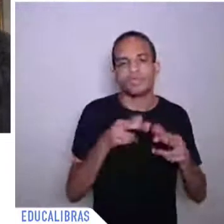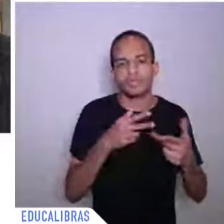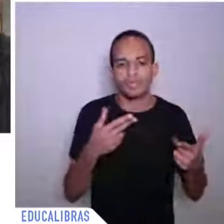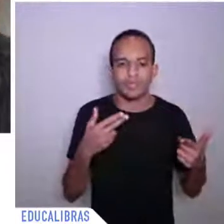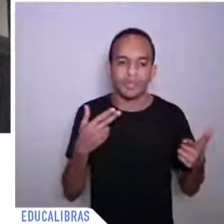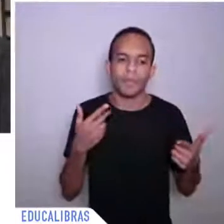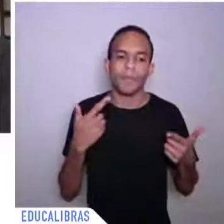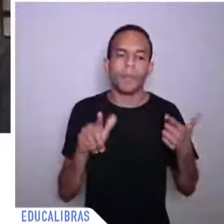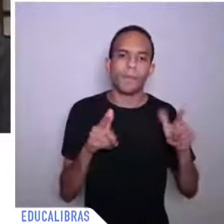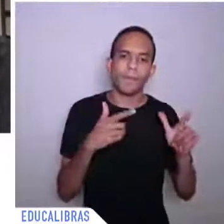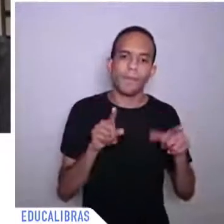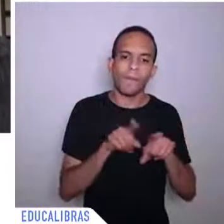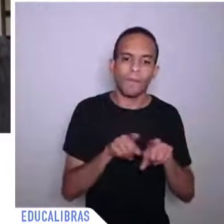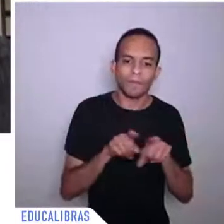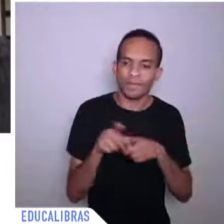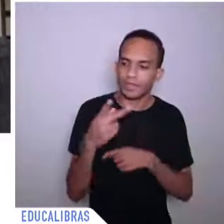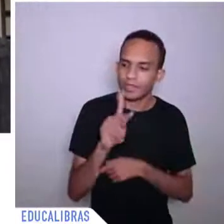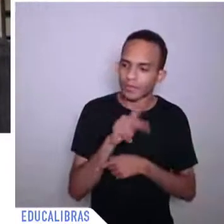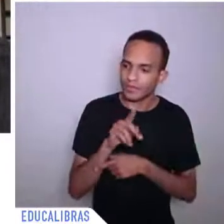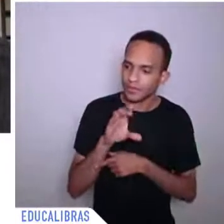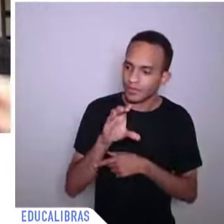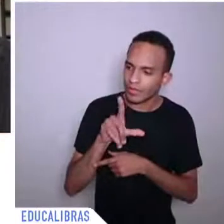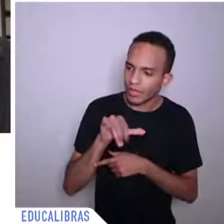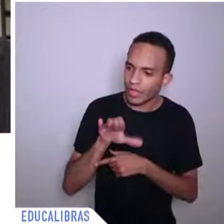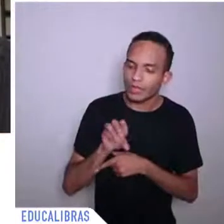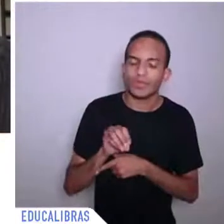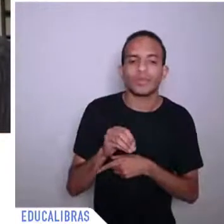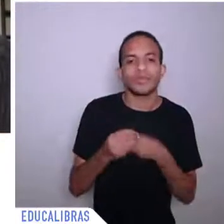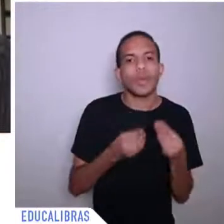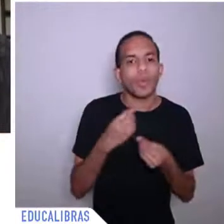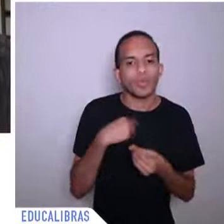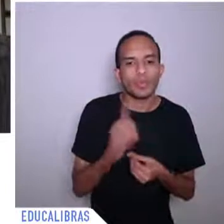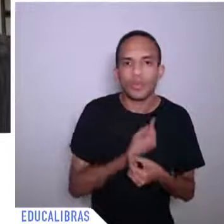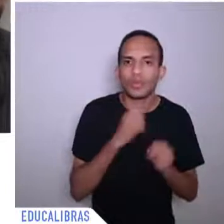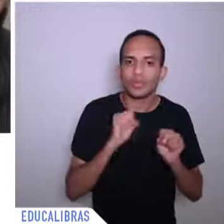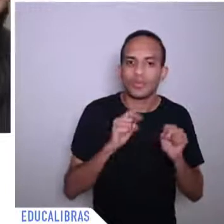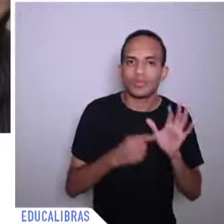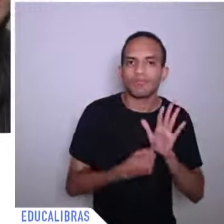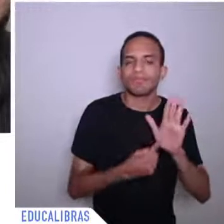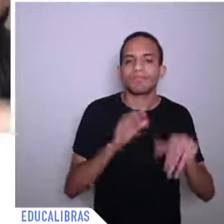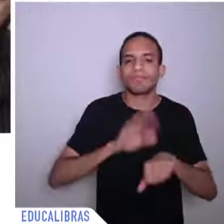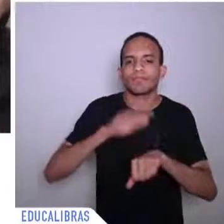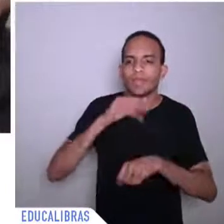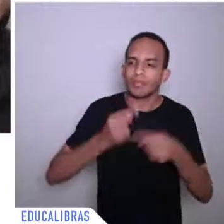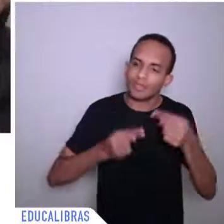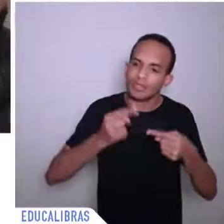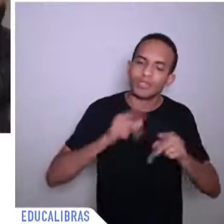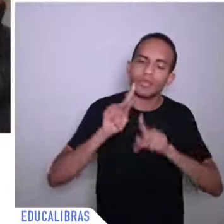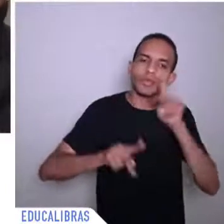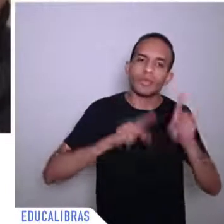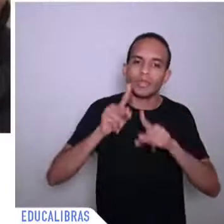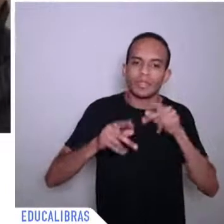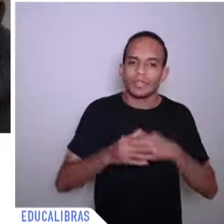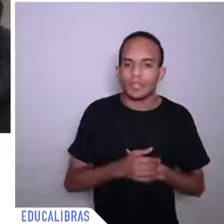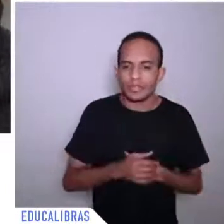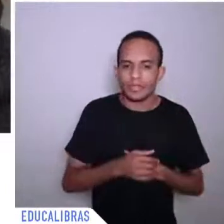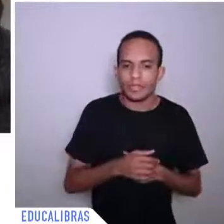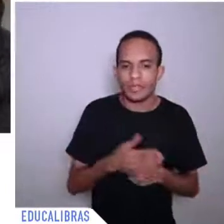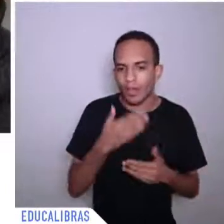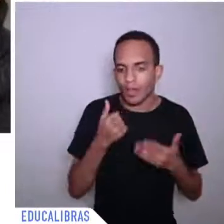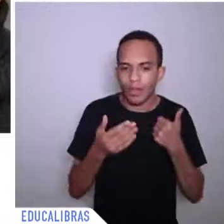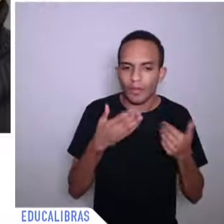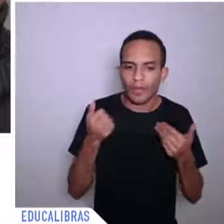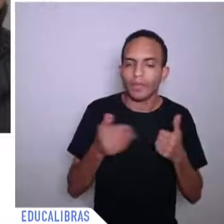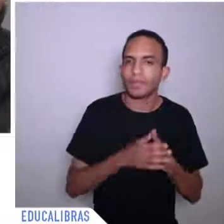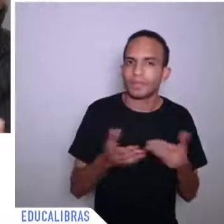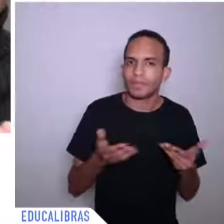Minister Cardozo, the institutions as a whole, and with Professor Ferraz, how we can bring more evidence to public